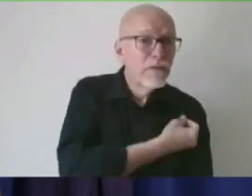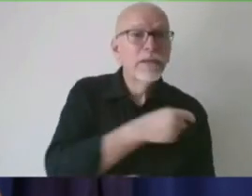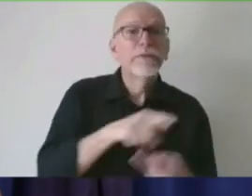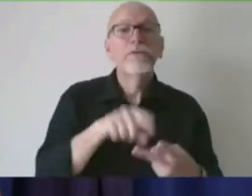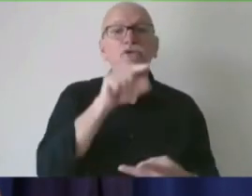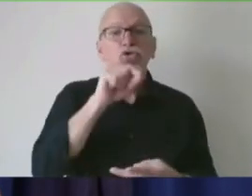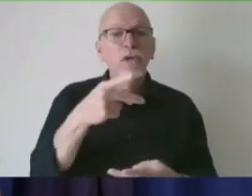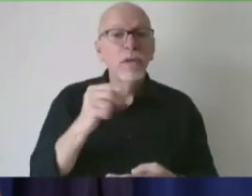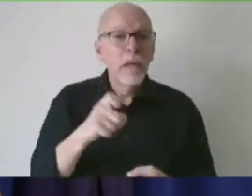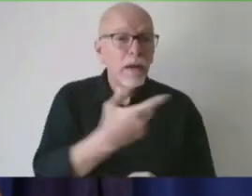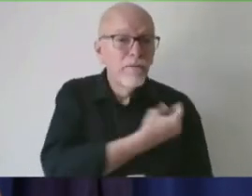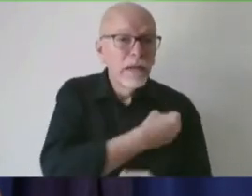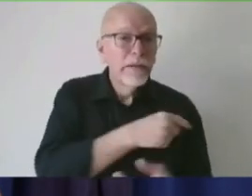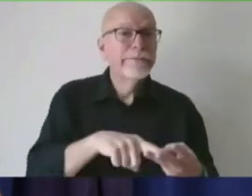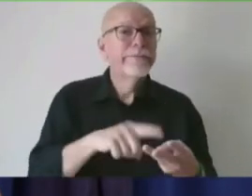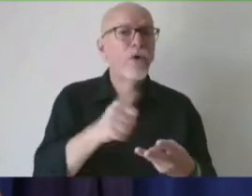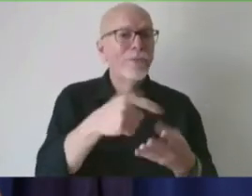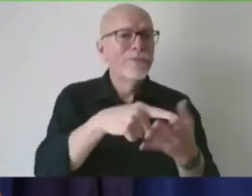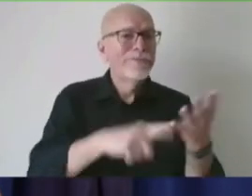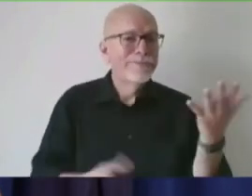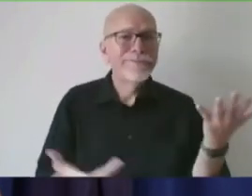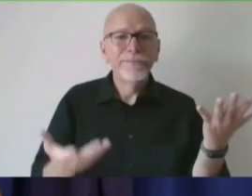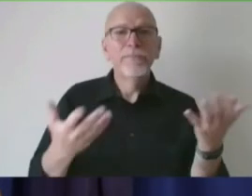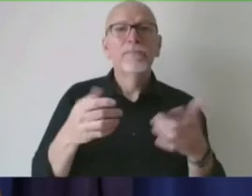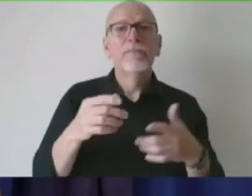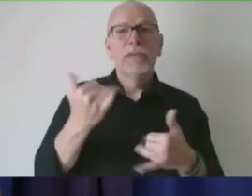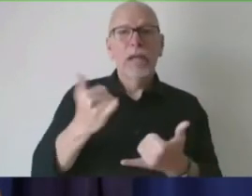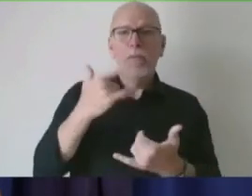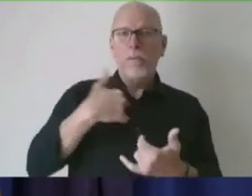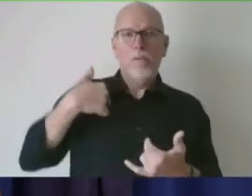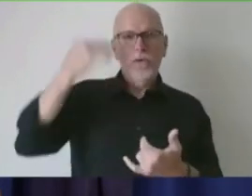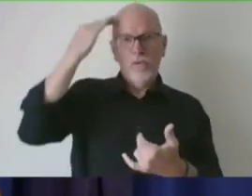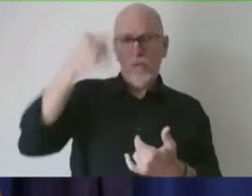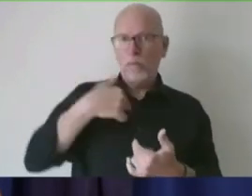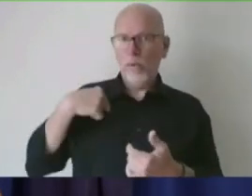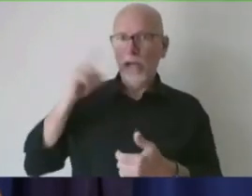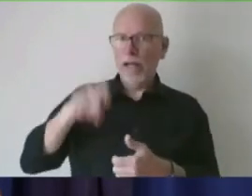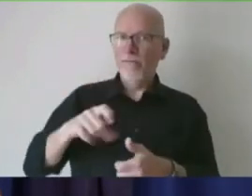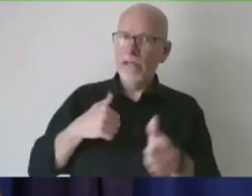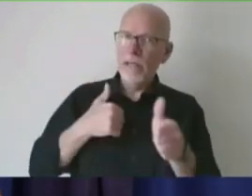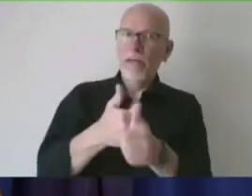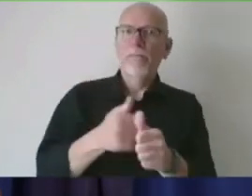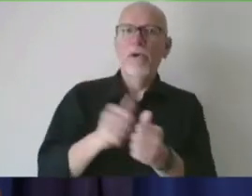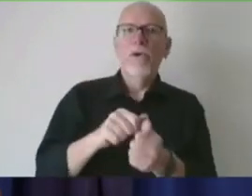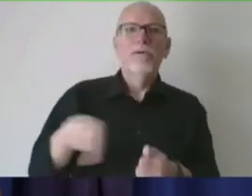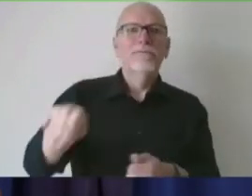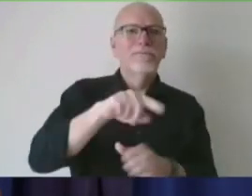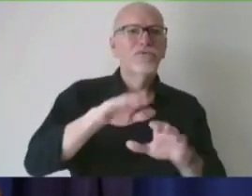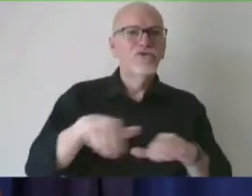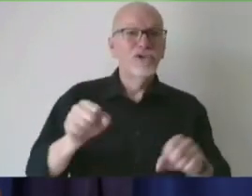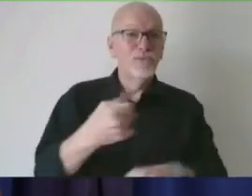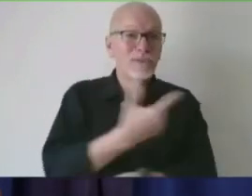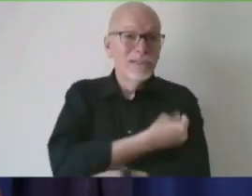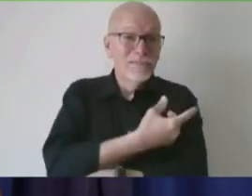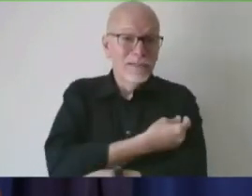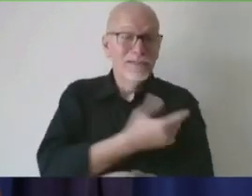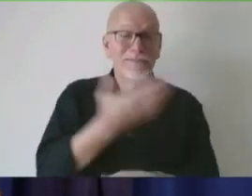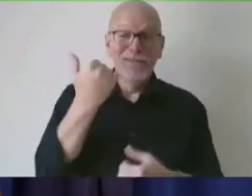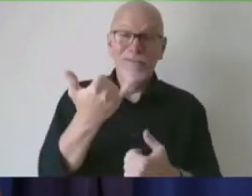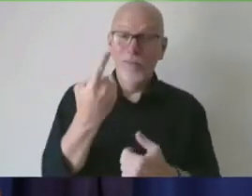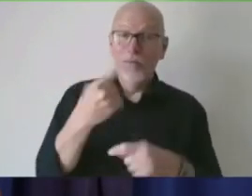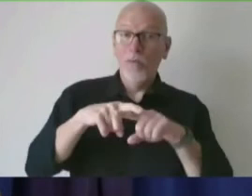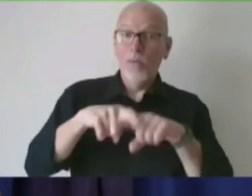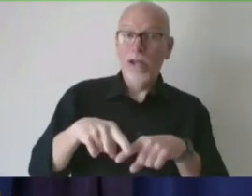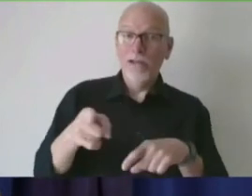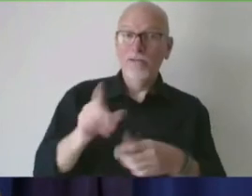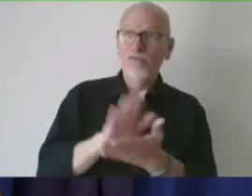other vaccines. And that's one reason we know we're going to have to get caught up on childhood immunizations, because that's one reliance we have is on the